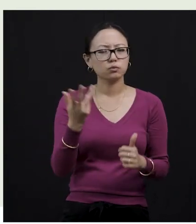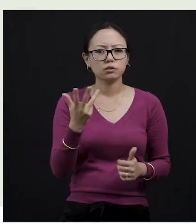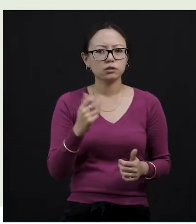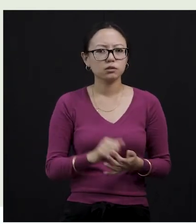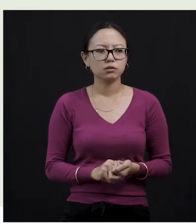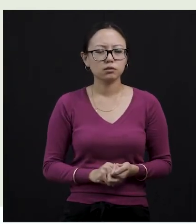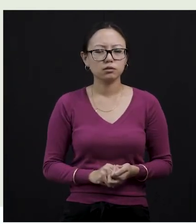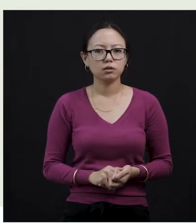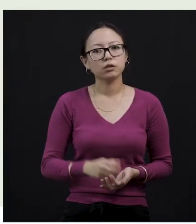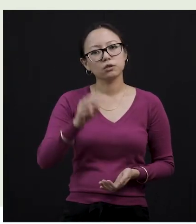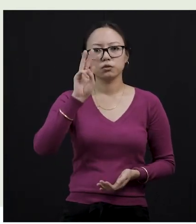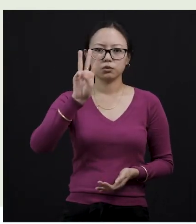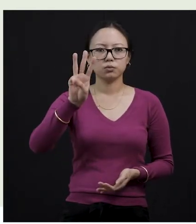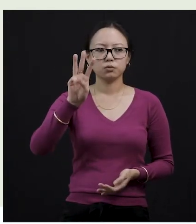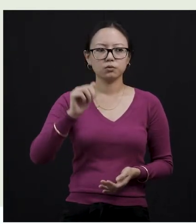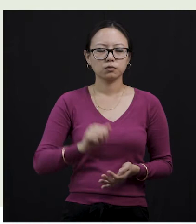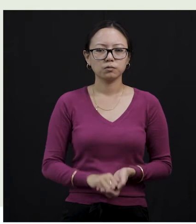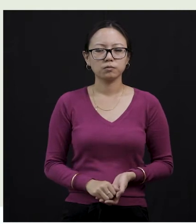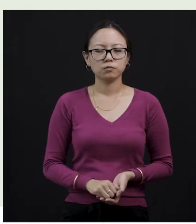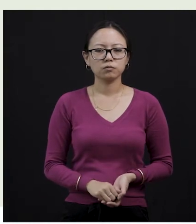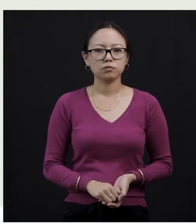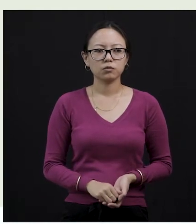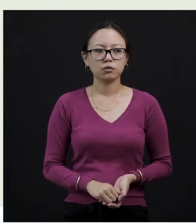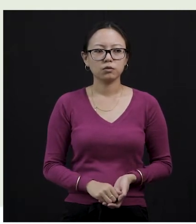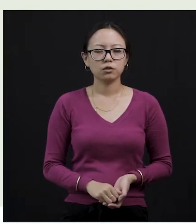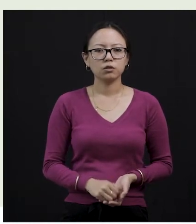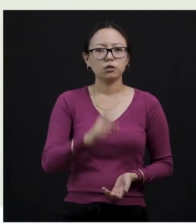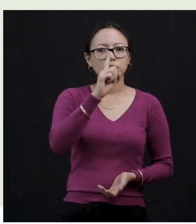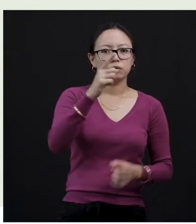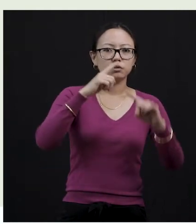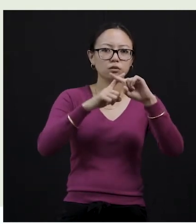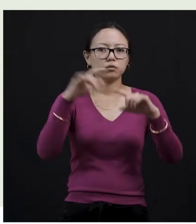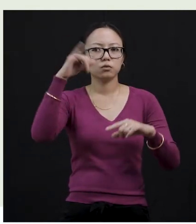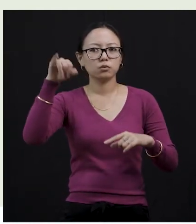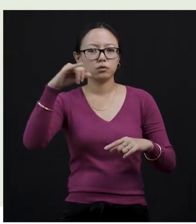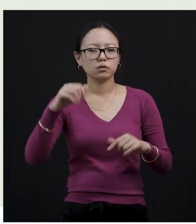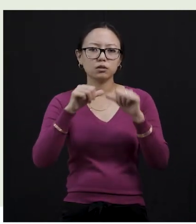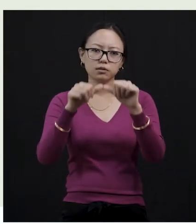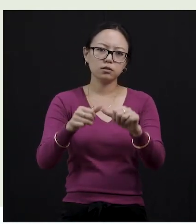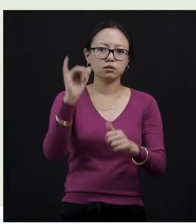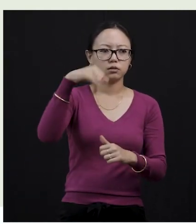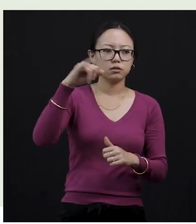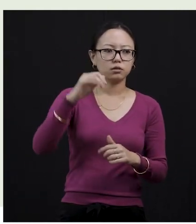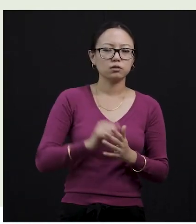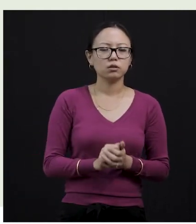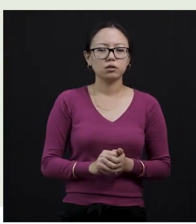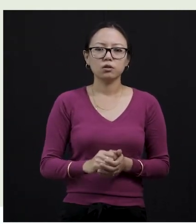get, students? It will be 3, right? 1 into 6, you'll get 6. Again,